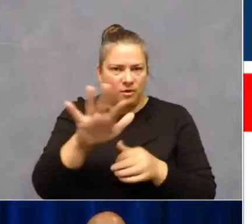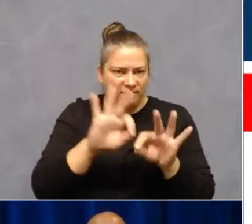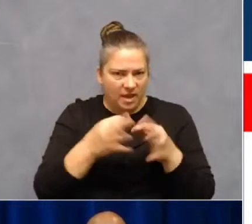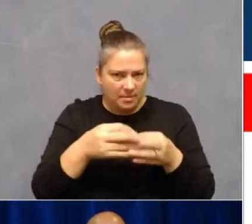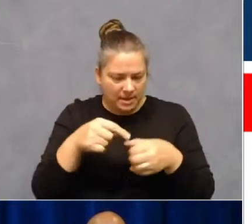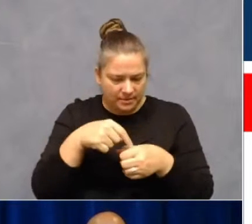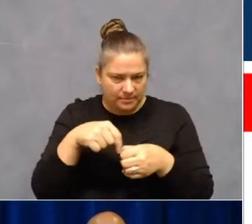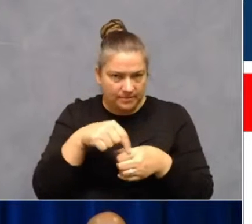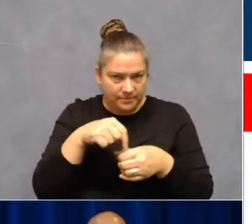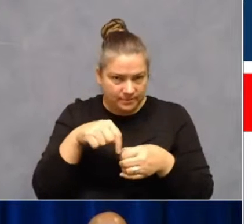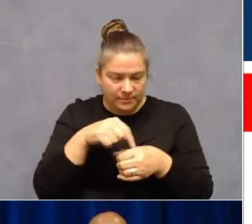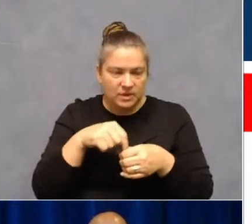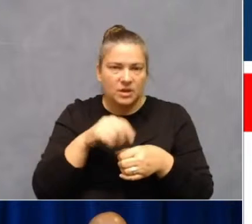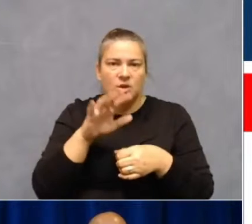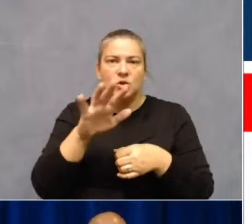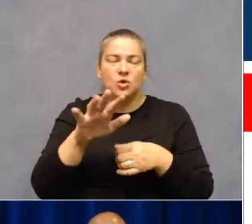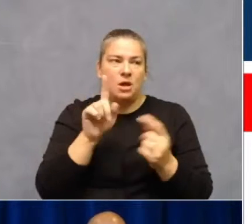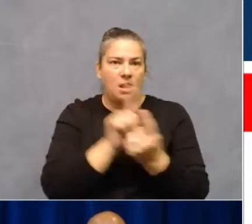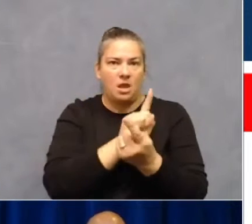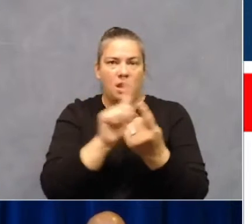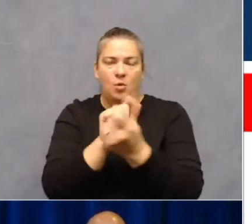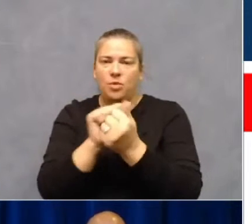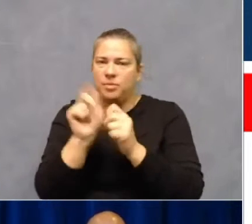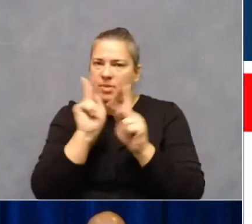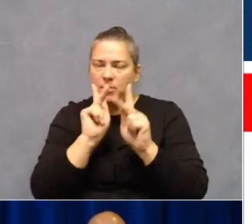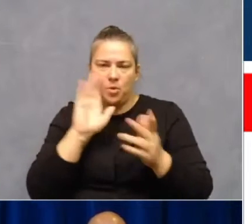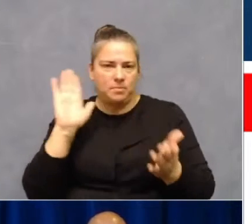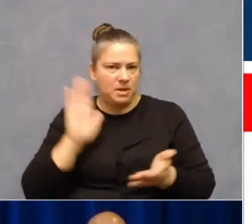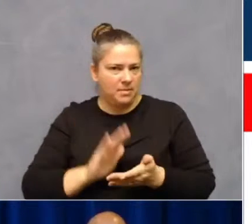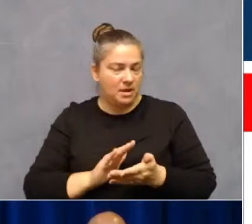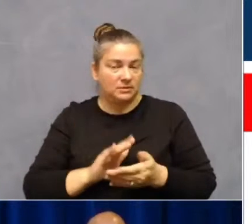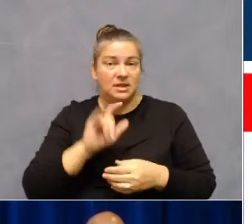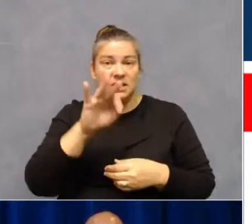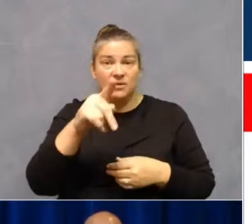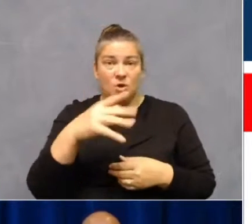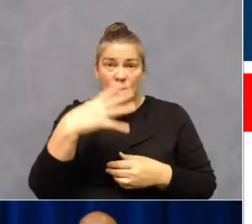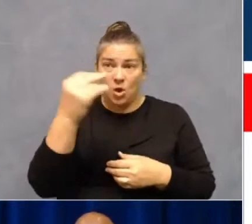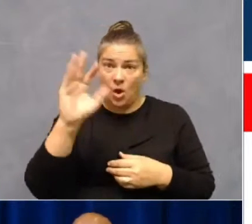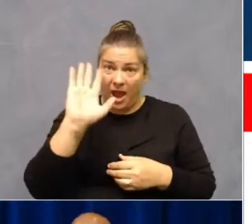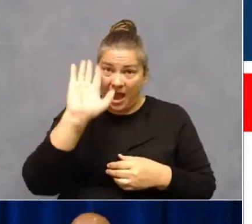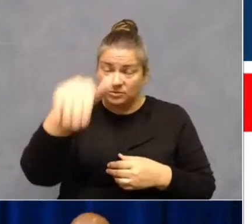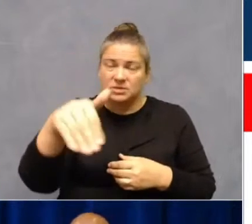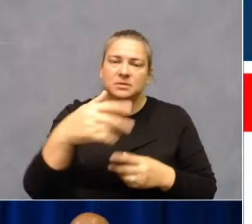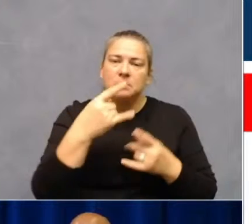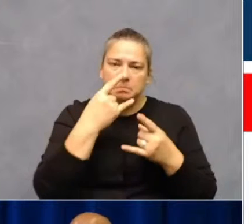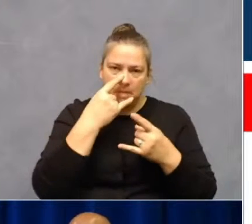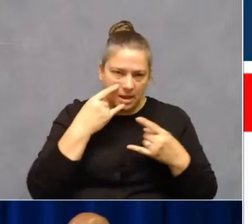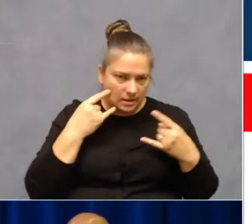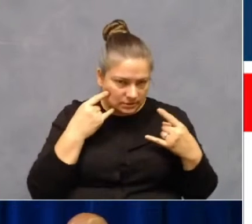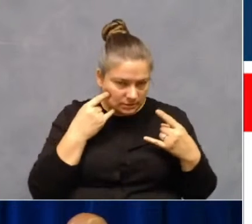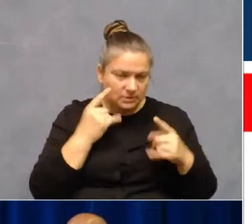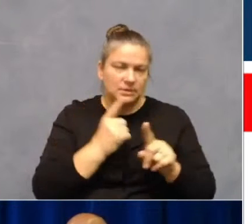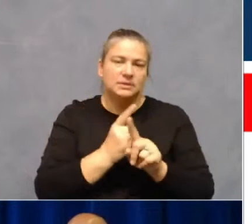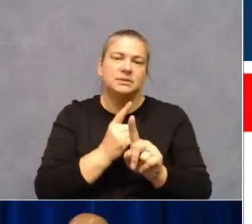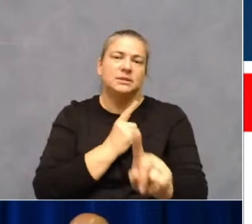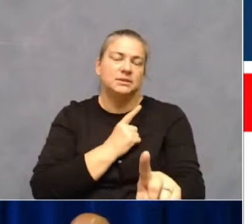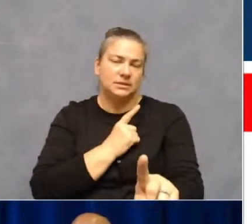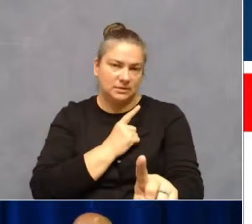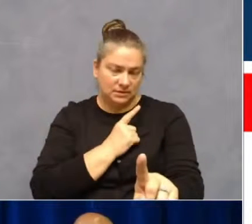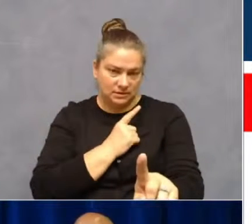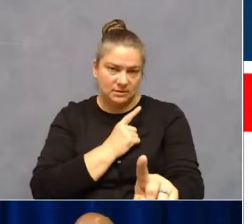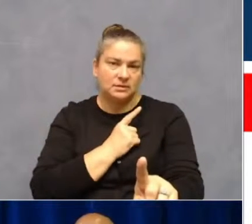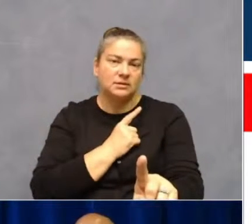minimize your physical contact with other people, and if you go out, you should wear your mask and you should maintain the distance with others. And